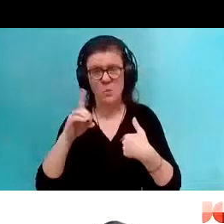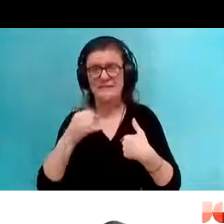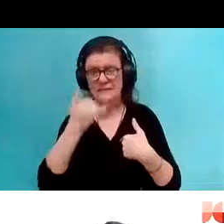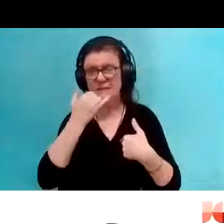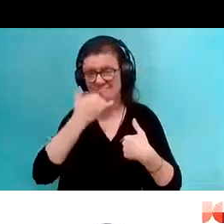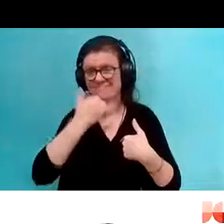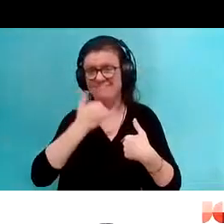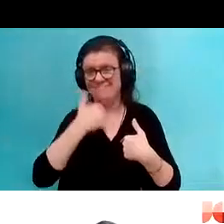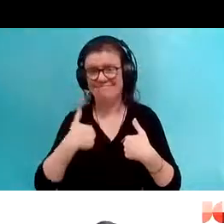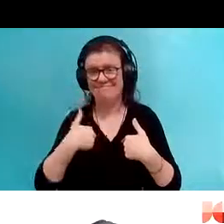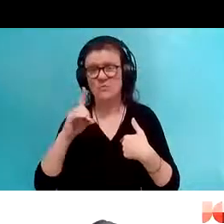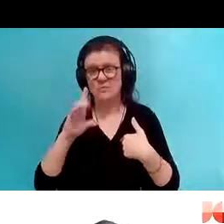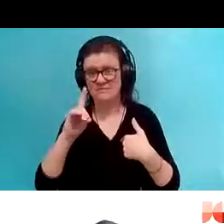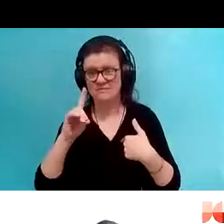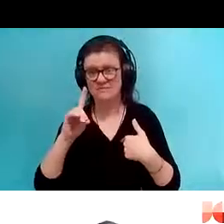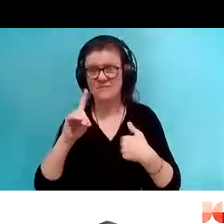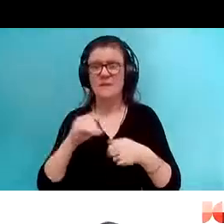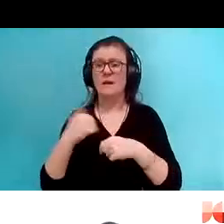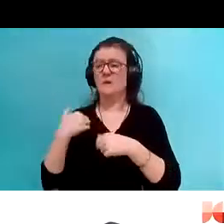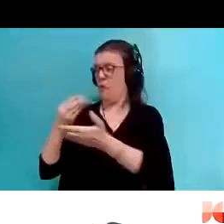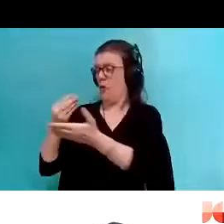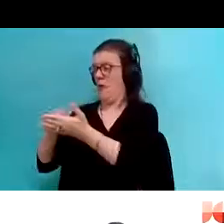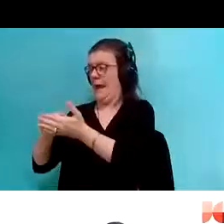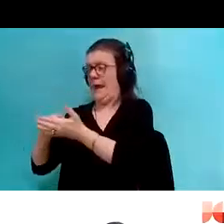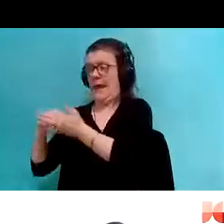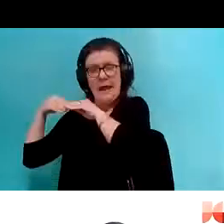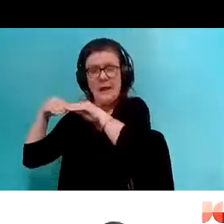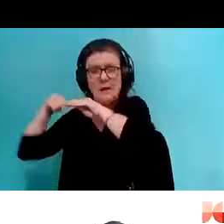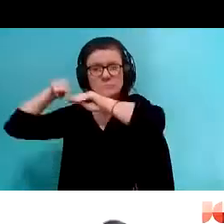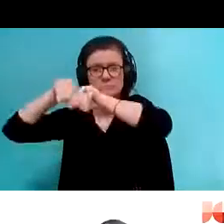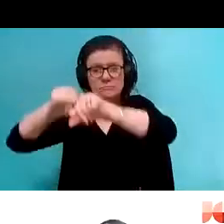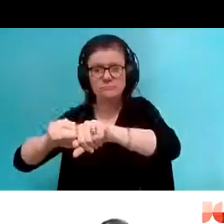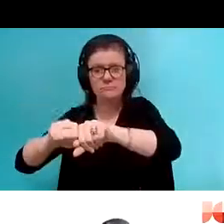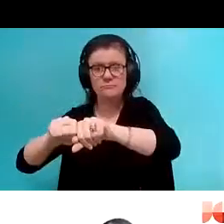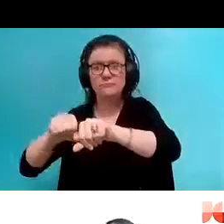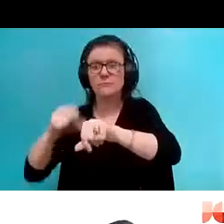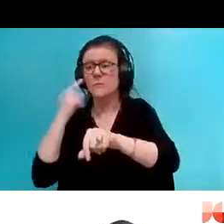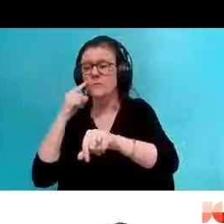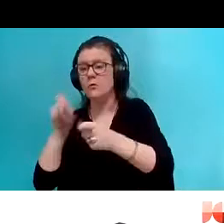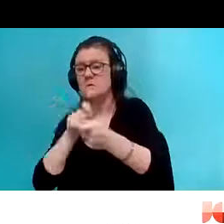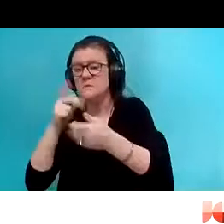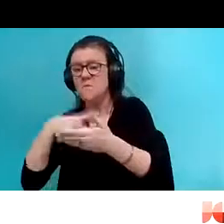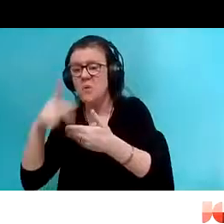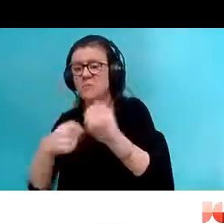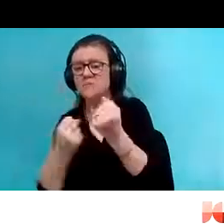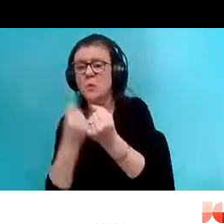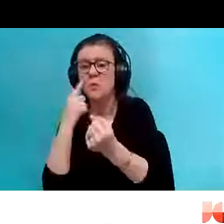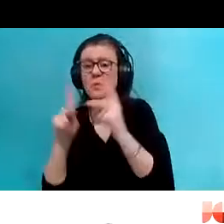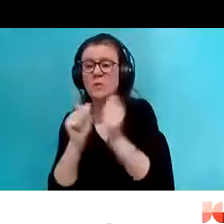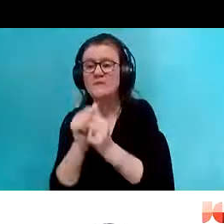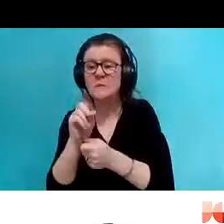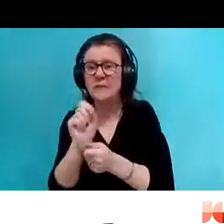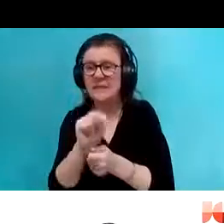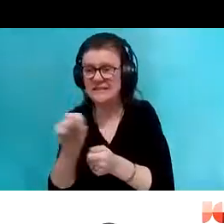at tracking aid flows that were relevant for projects that support people with